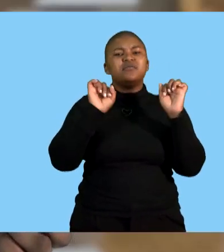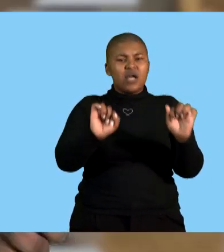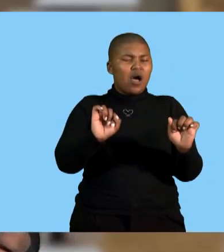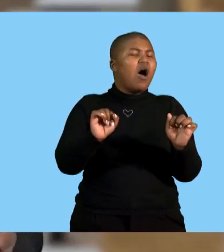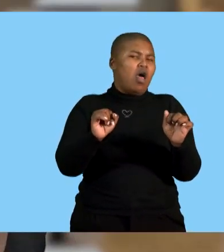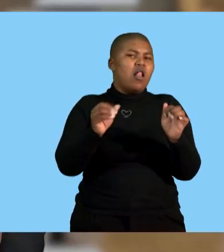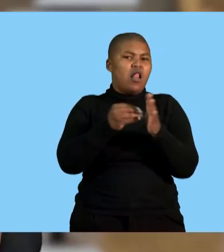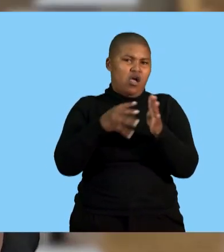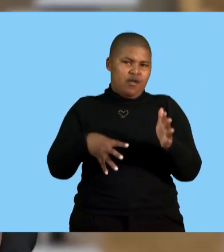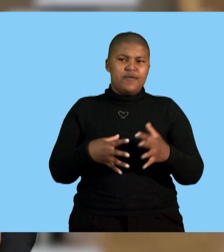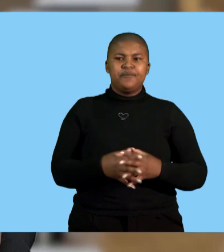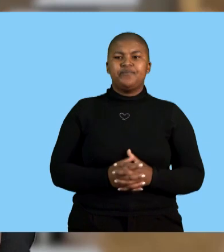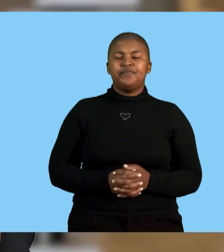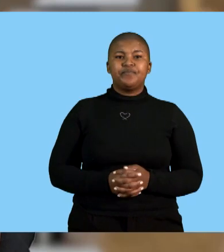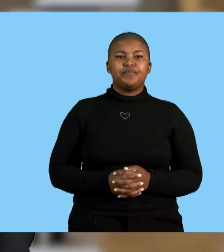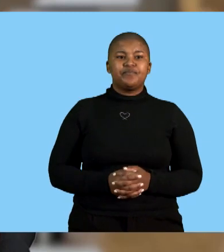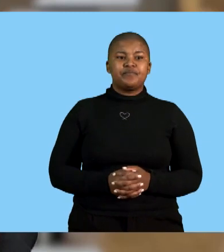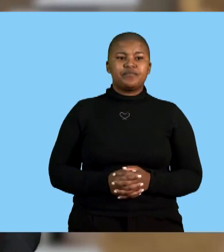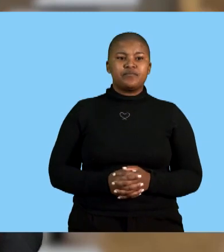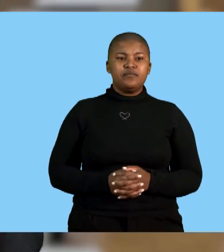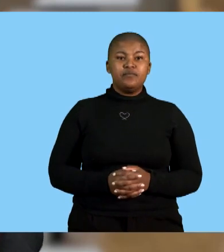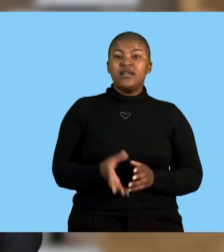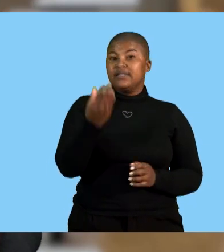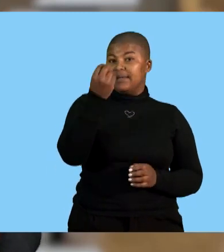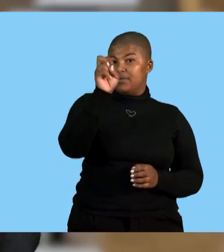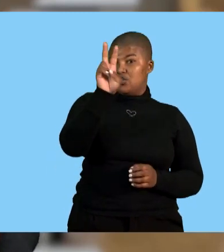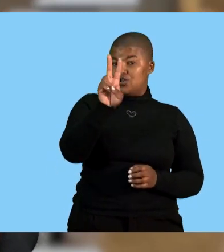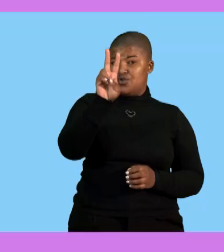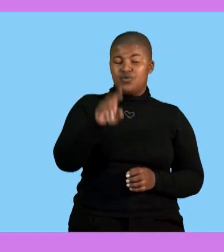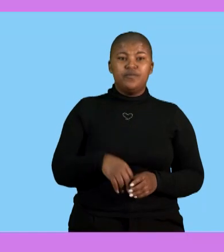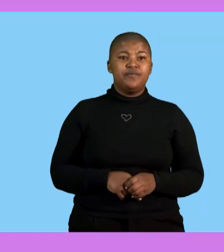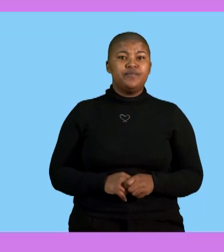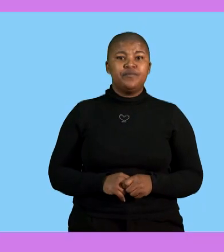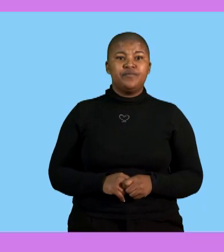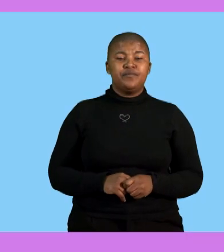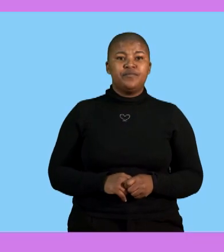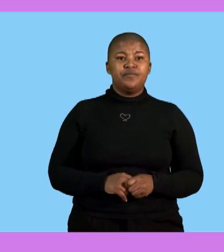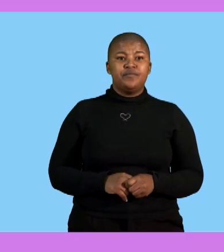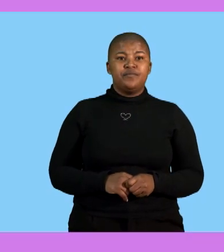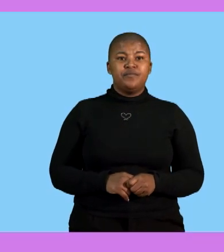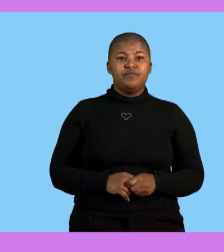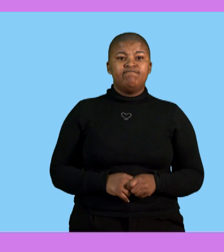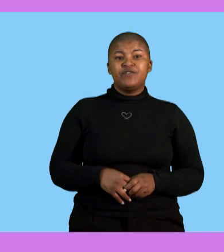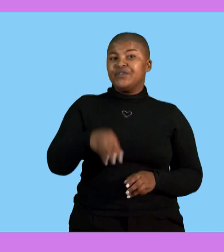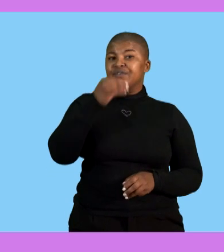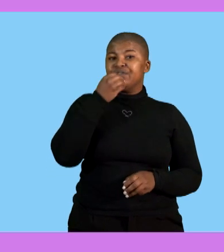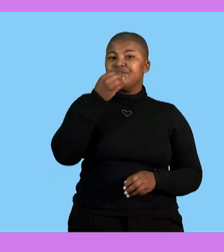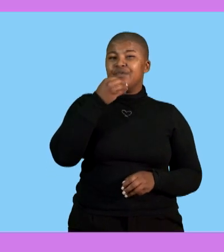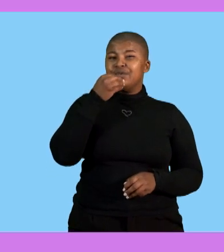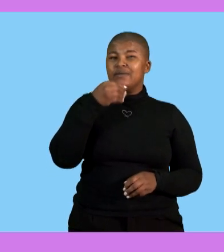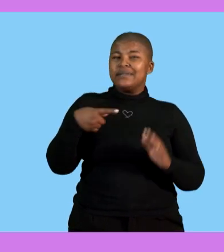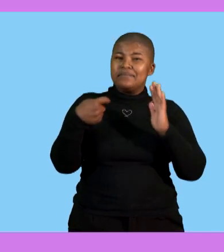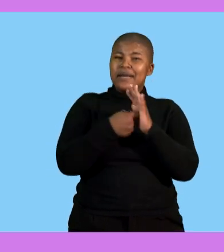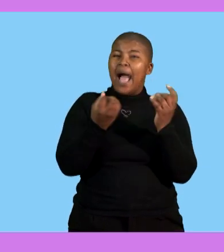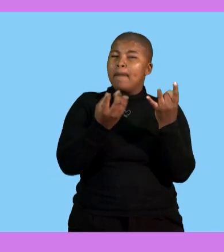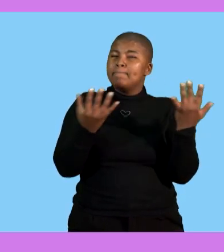year. Let's look at number 2, meals that are bought the most during lunch.